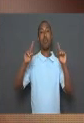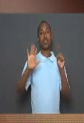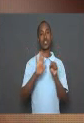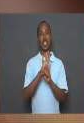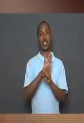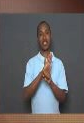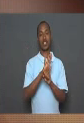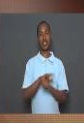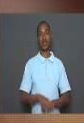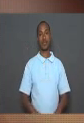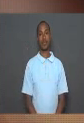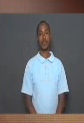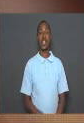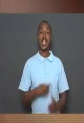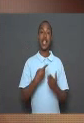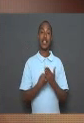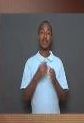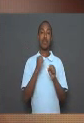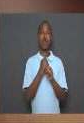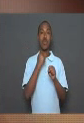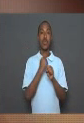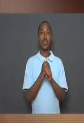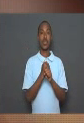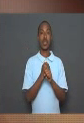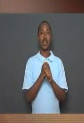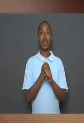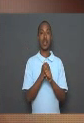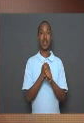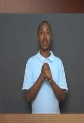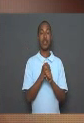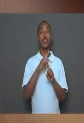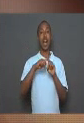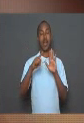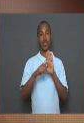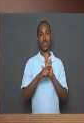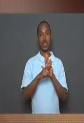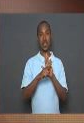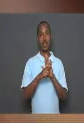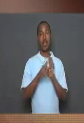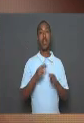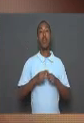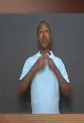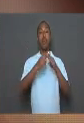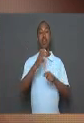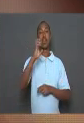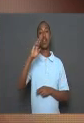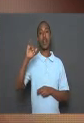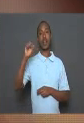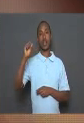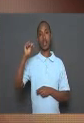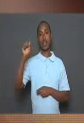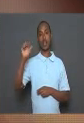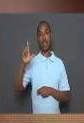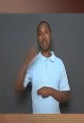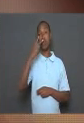charge. This produces an ordered array of ions called crystal, as